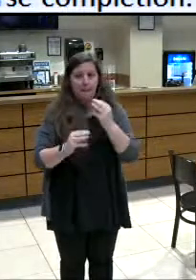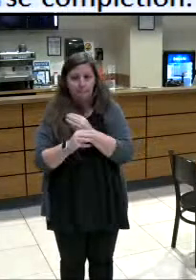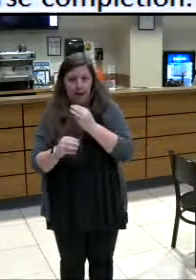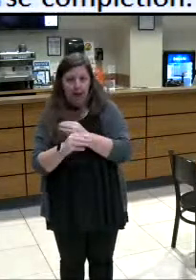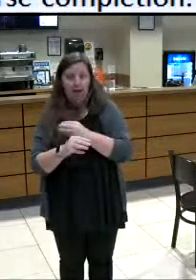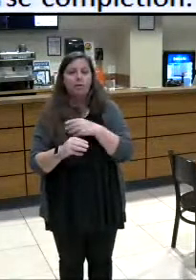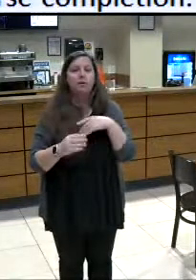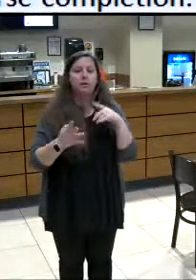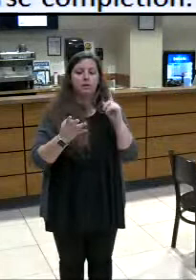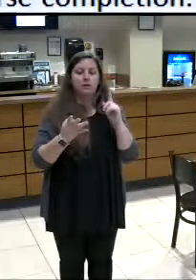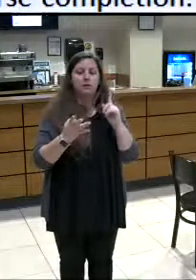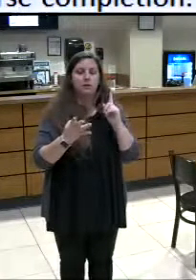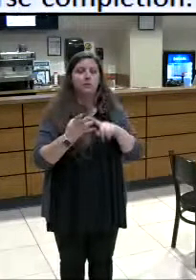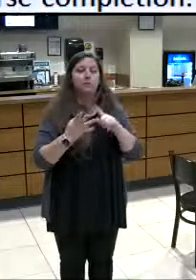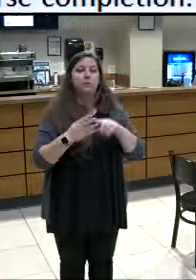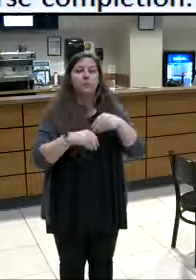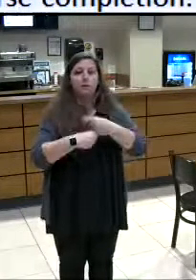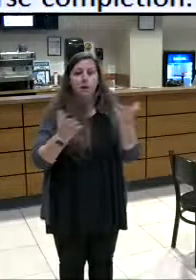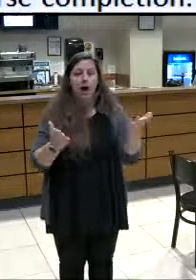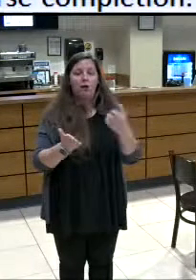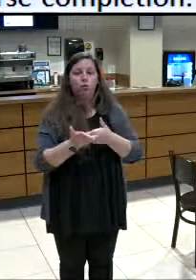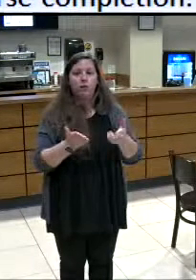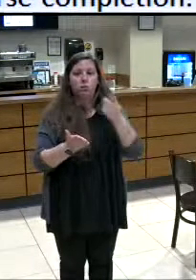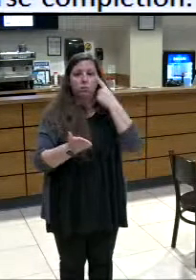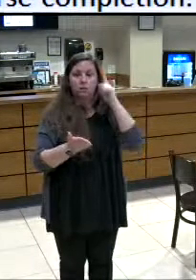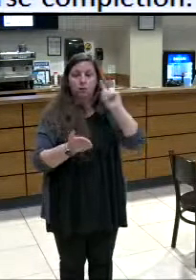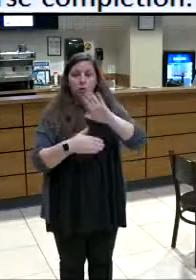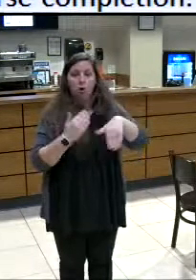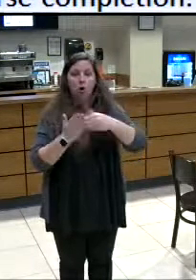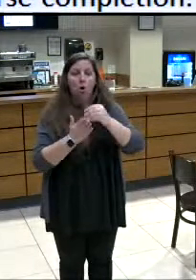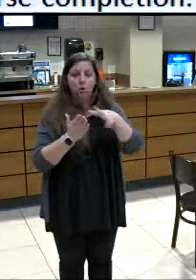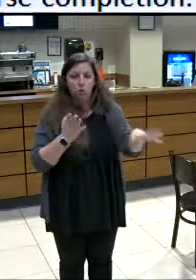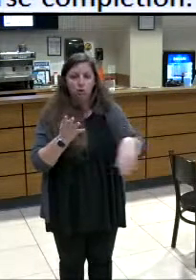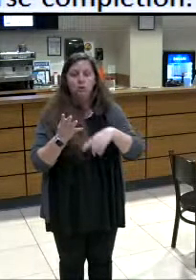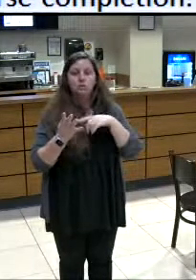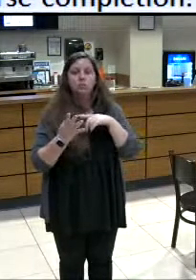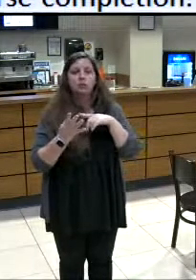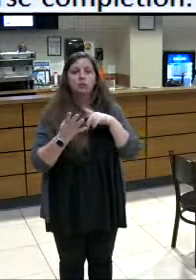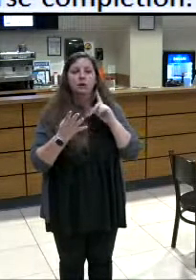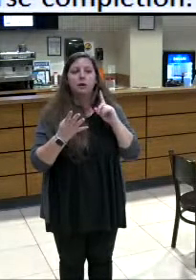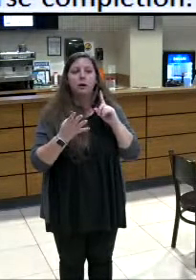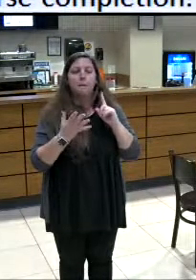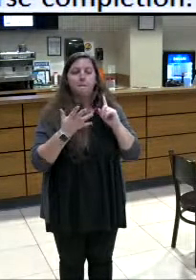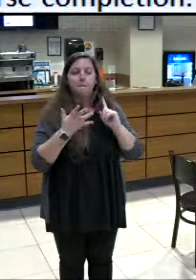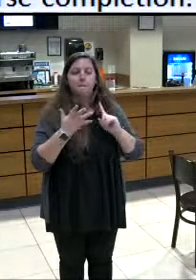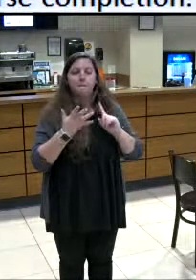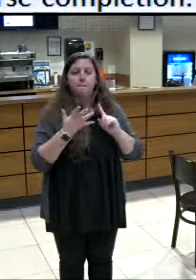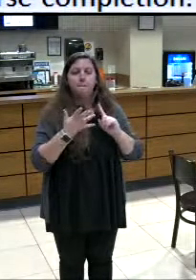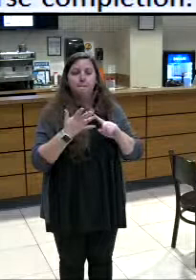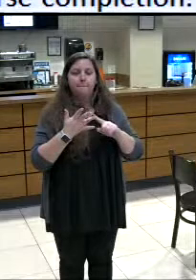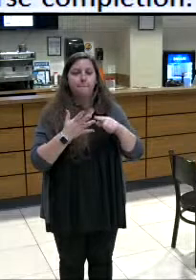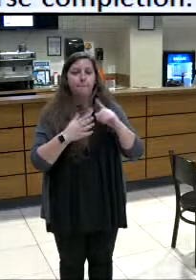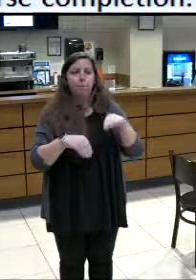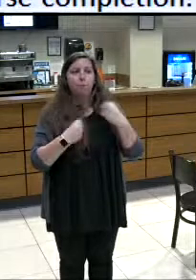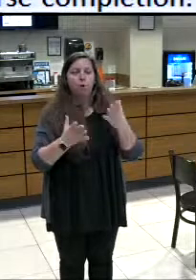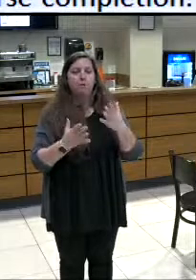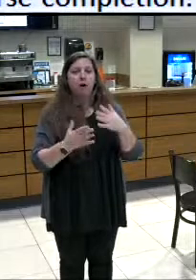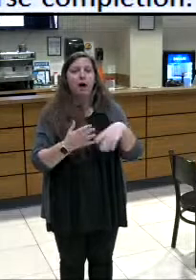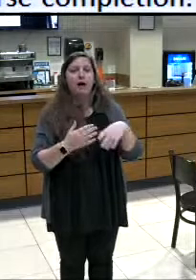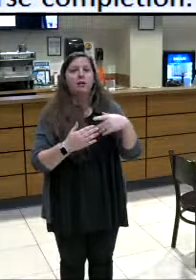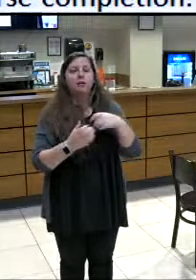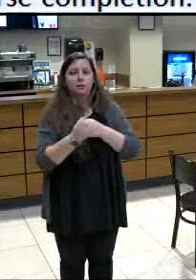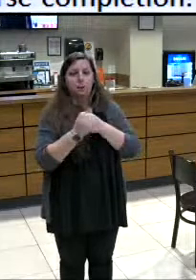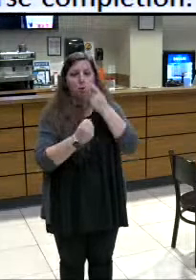curriculum resources to all students, provide professional development for teachers, and then implement a multi-tiered system of